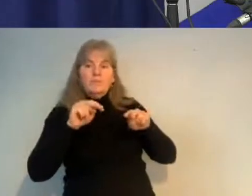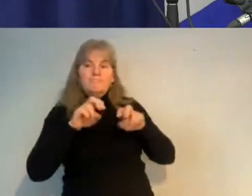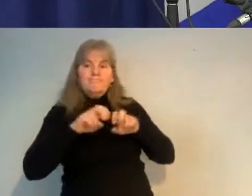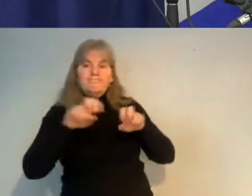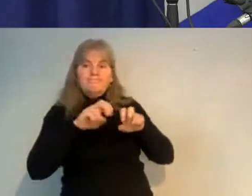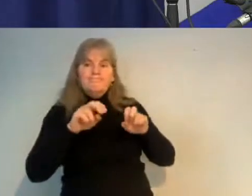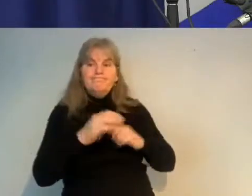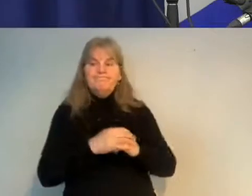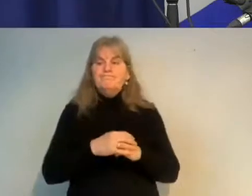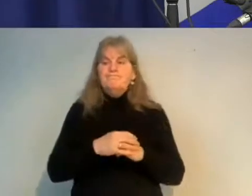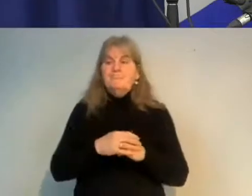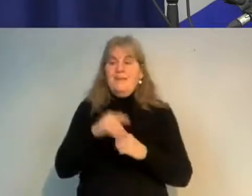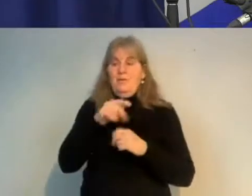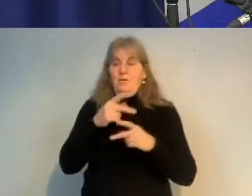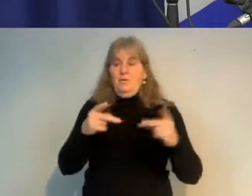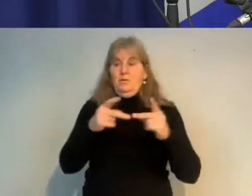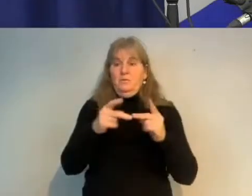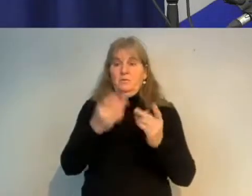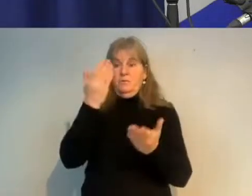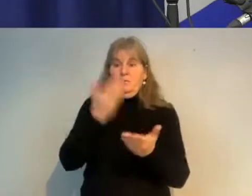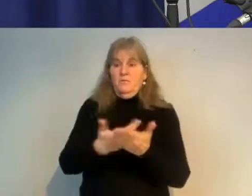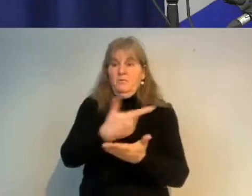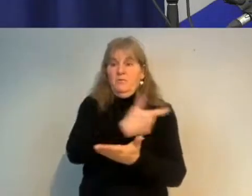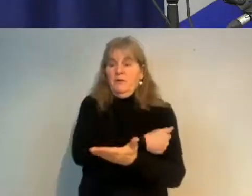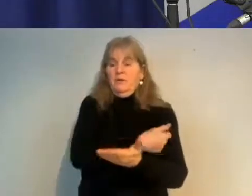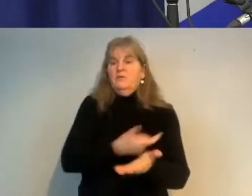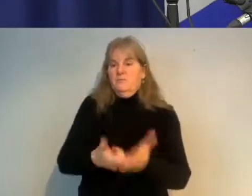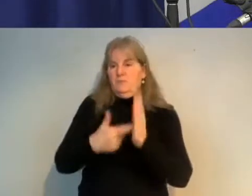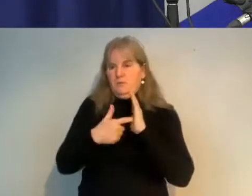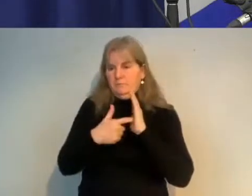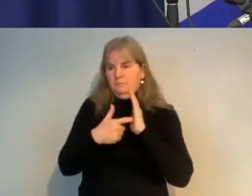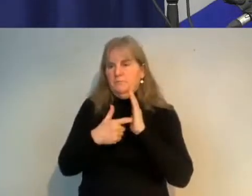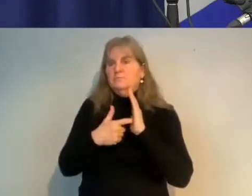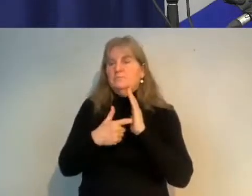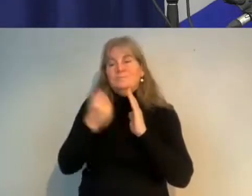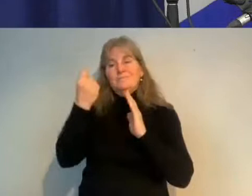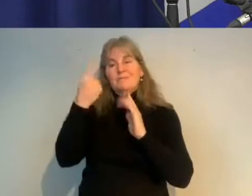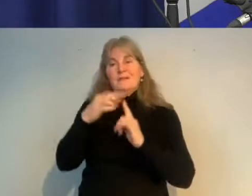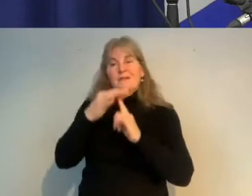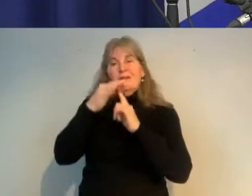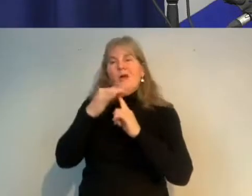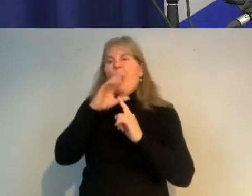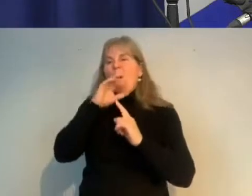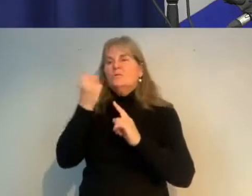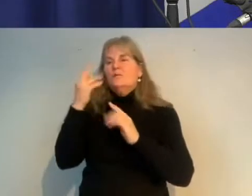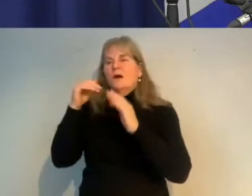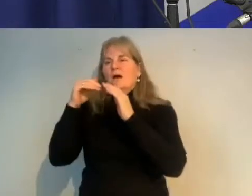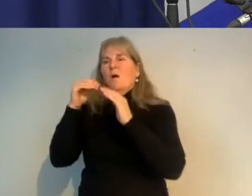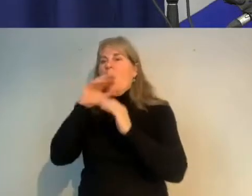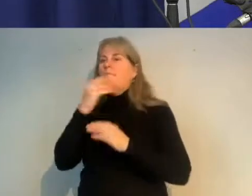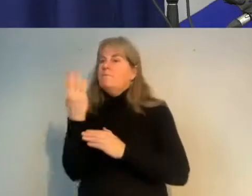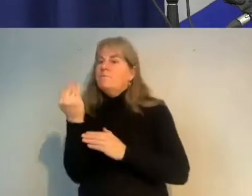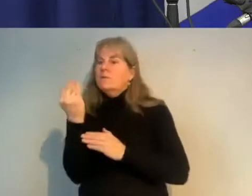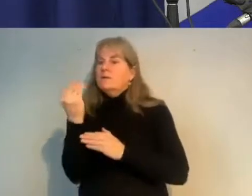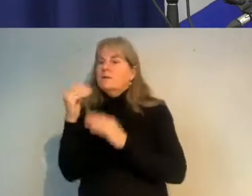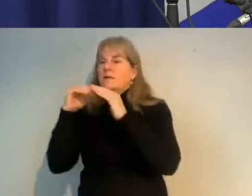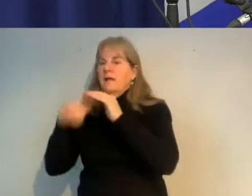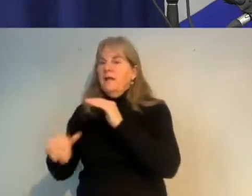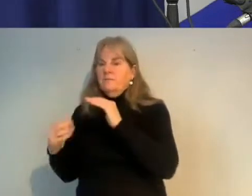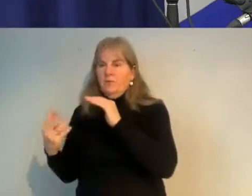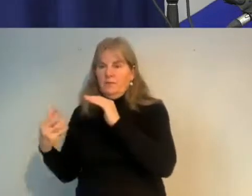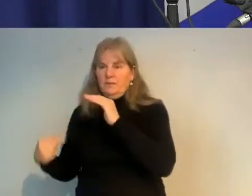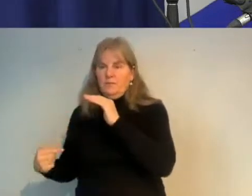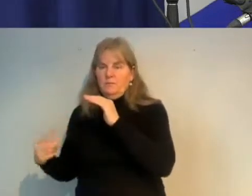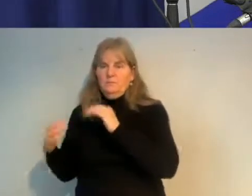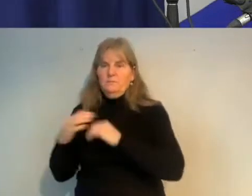these places, proof of vaccination is required, except for children under 14 years and 4 months. A